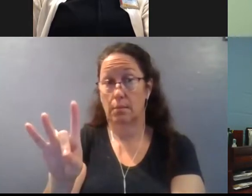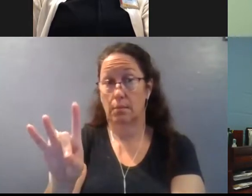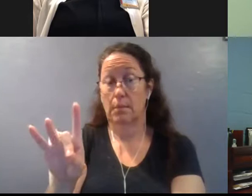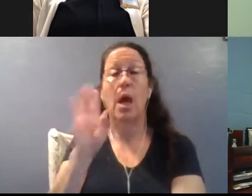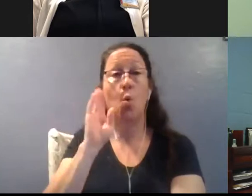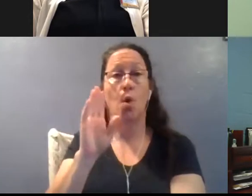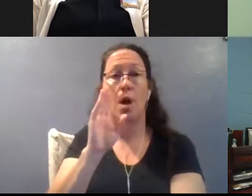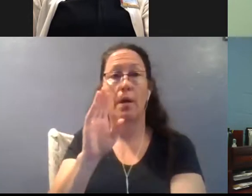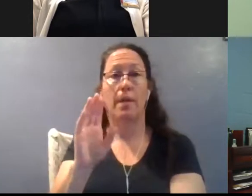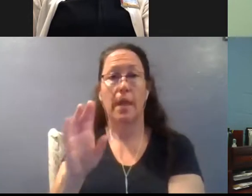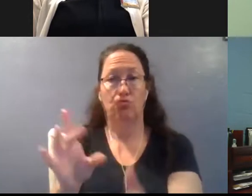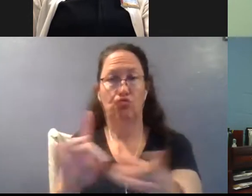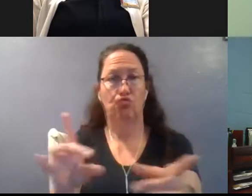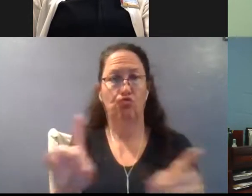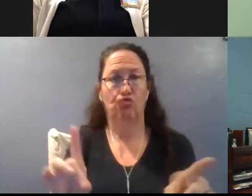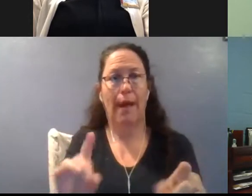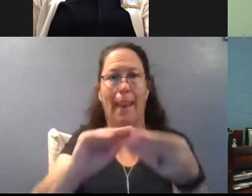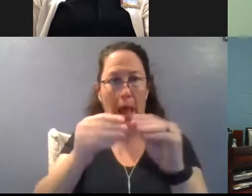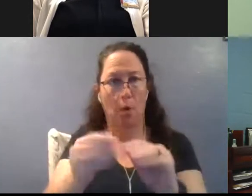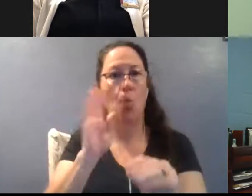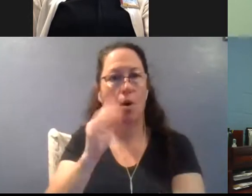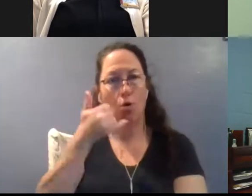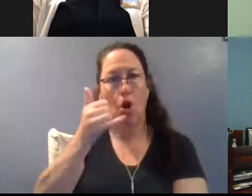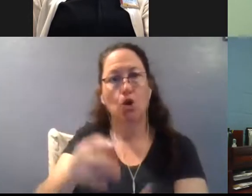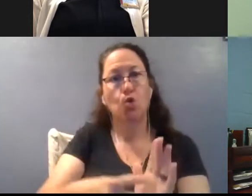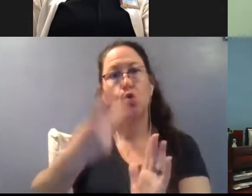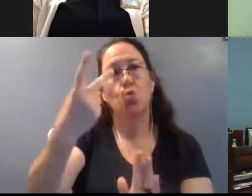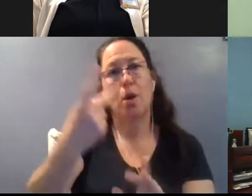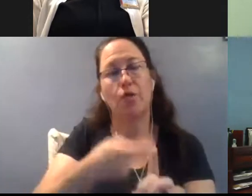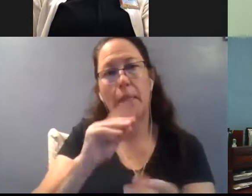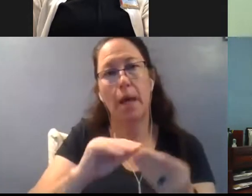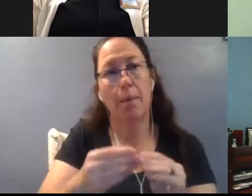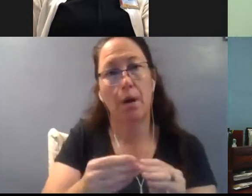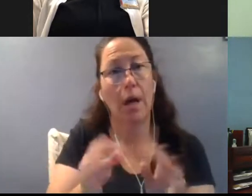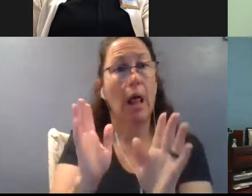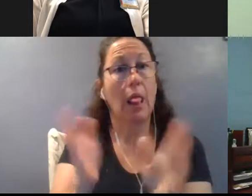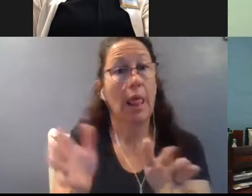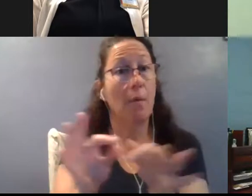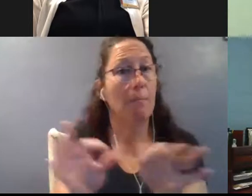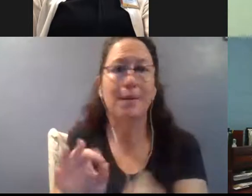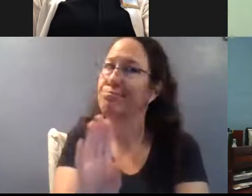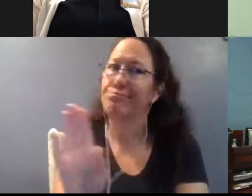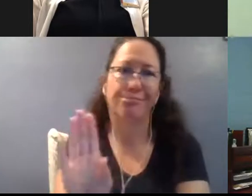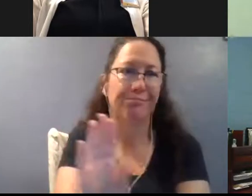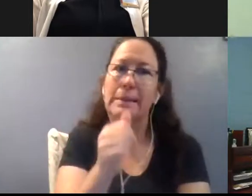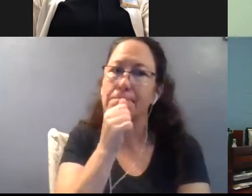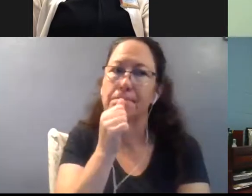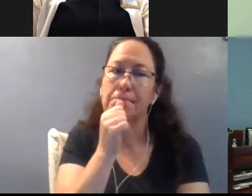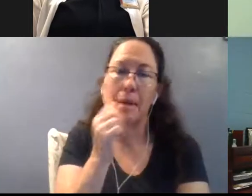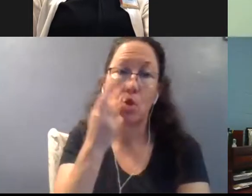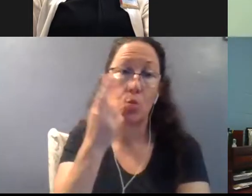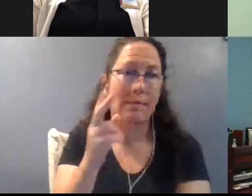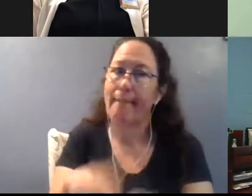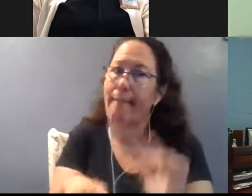that in the chat box, but they will get called twice, but no message will be left because of privacy reasons. However,